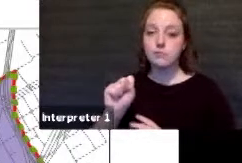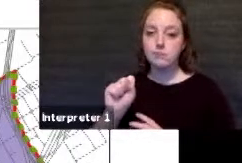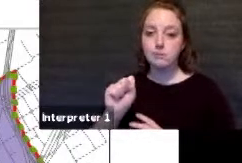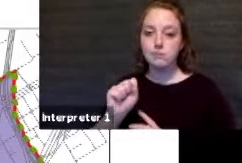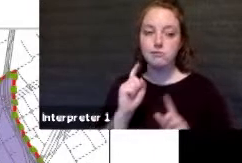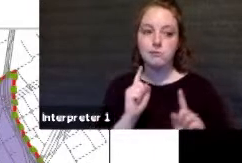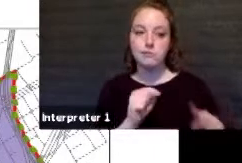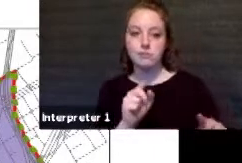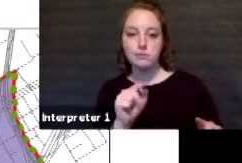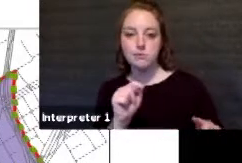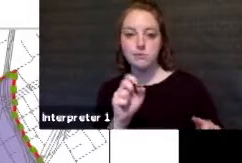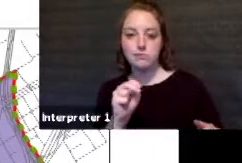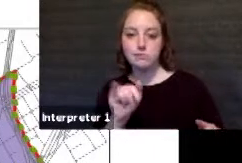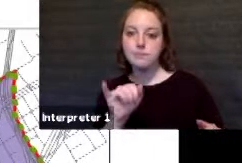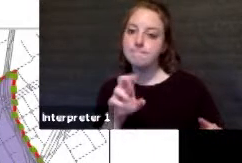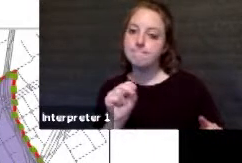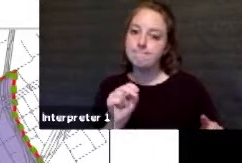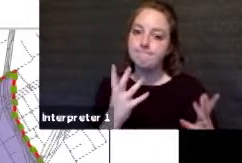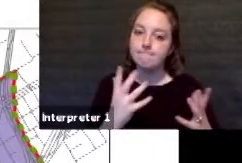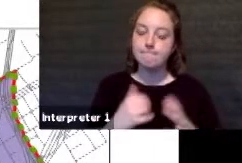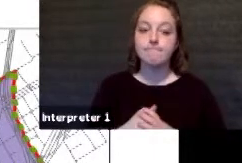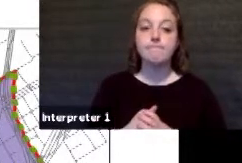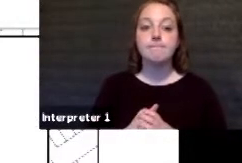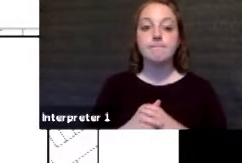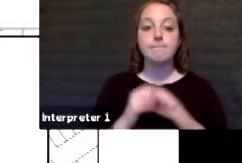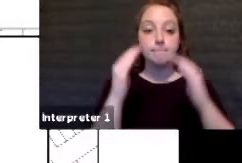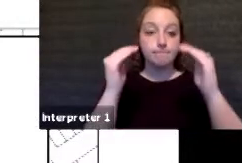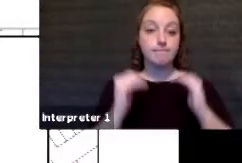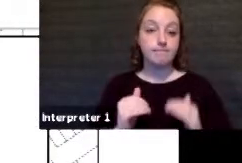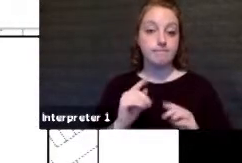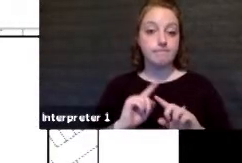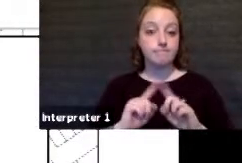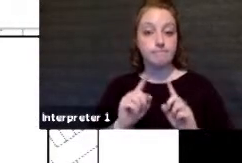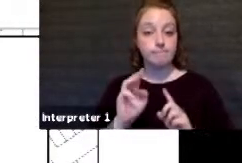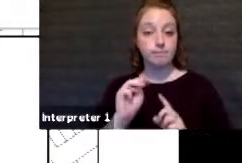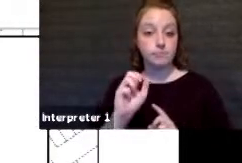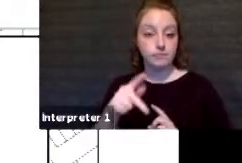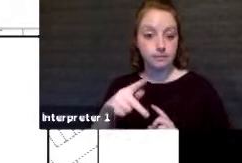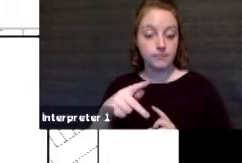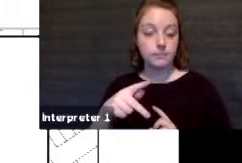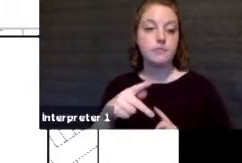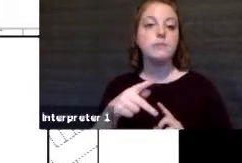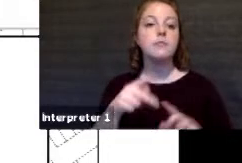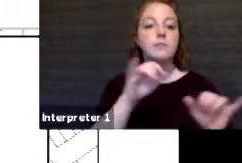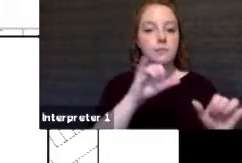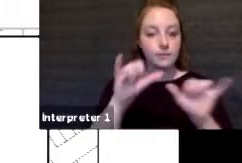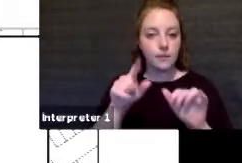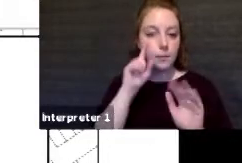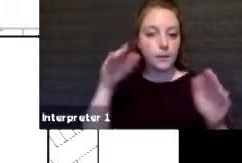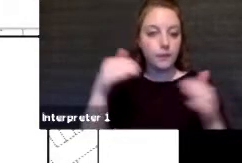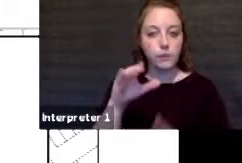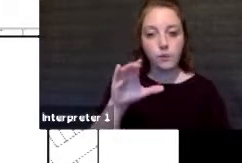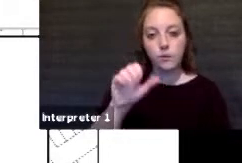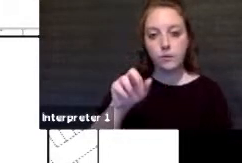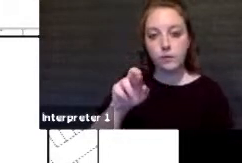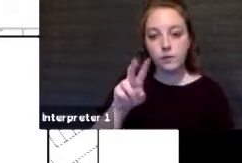If we can move to the next map, we're just going to share the same thing looking focused on the Carver attendance zone,